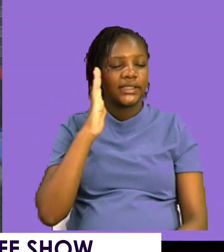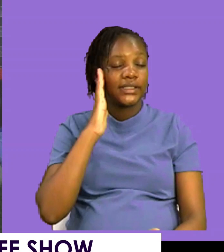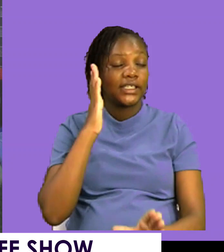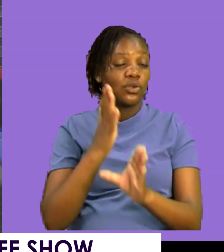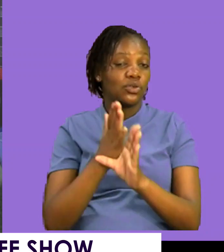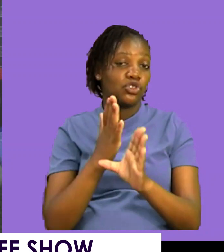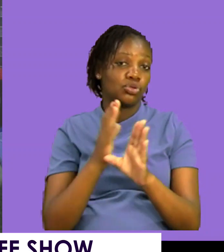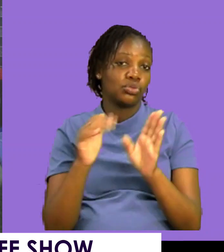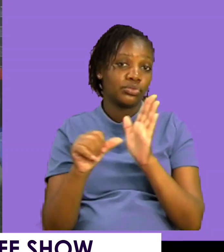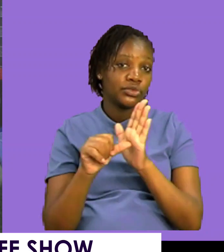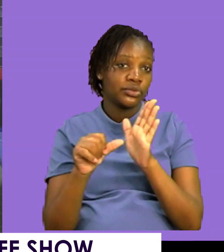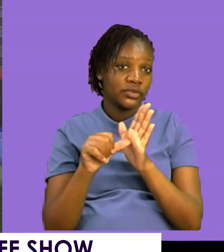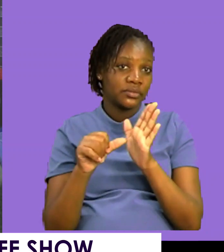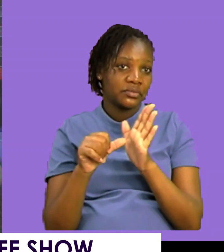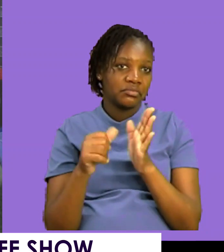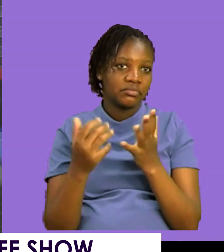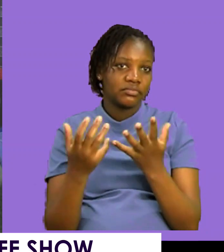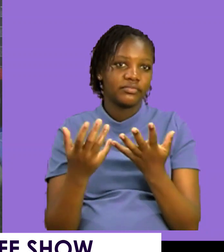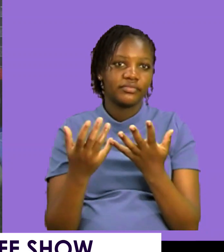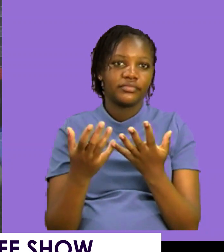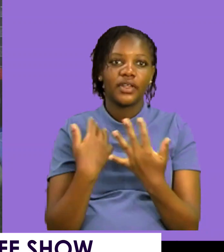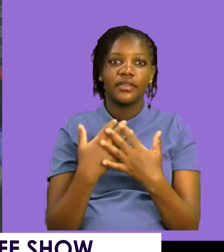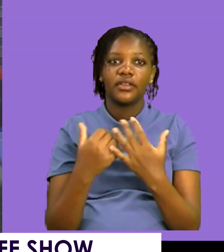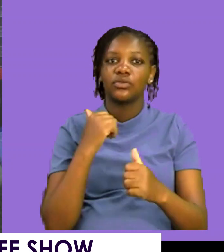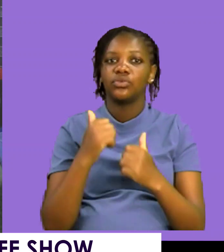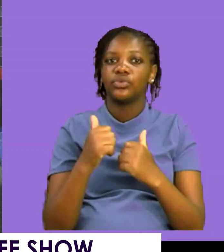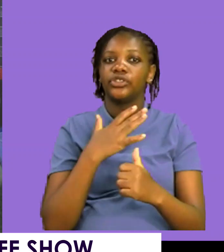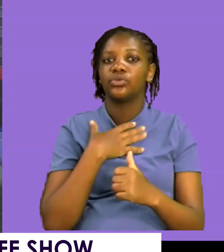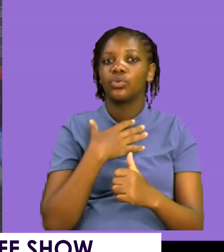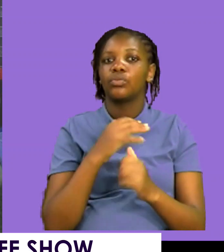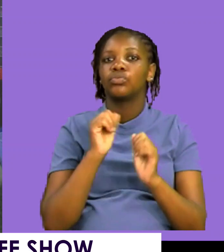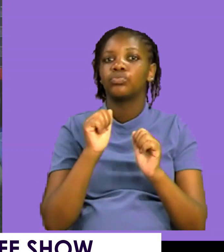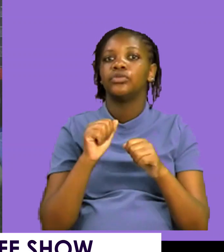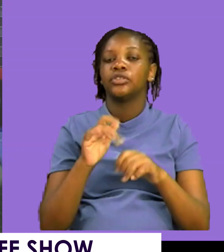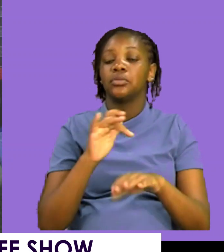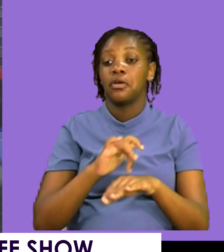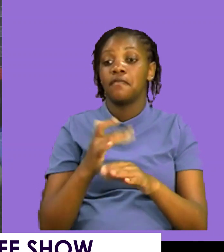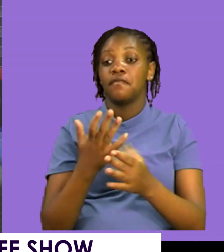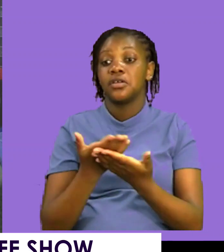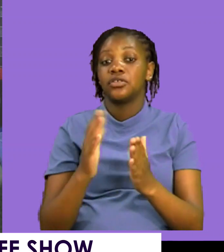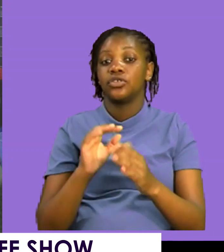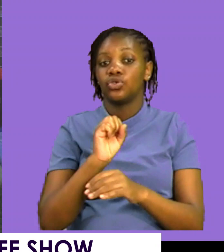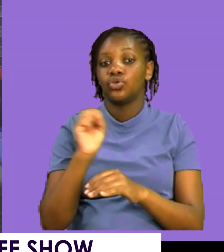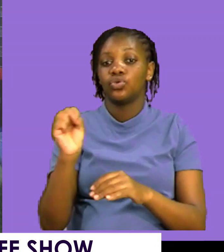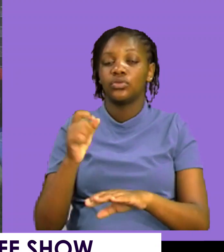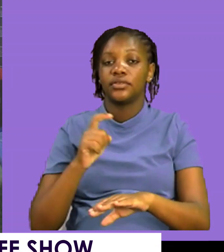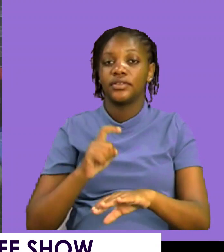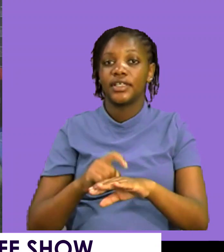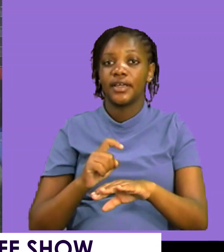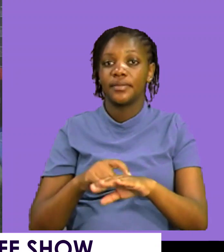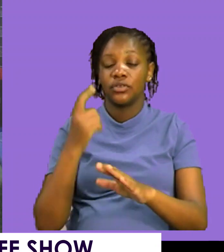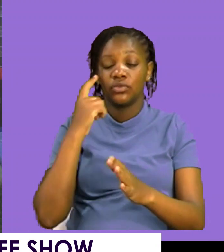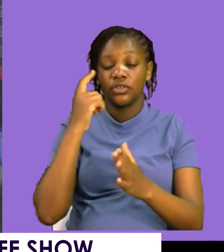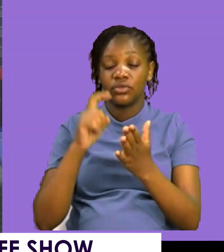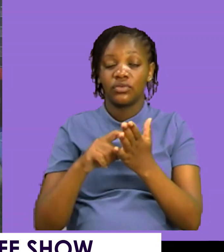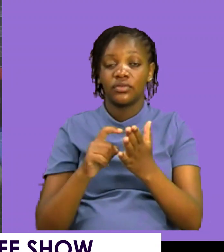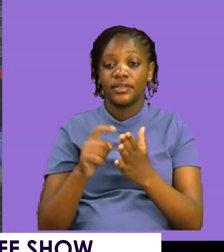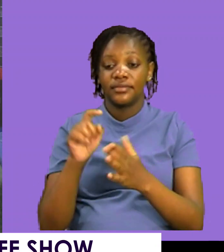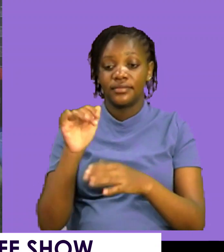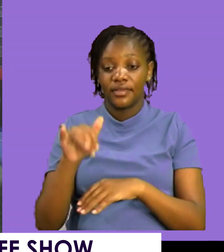psychological warfare, you know, things that may want to destabilize you. So when you recognize